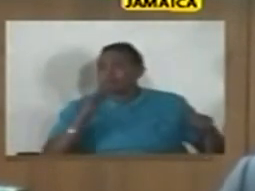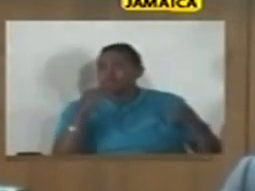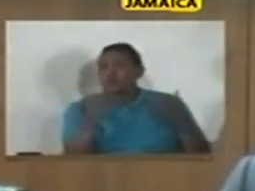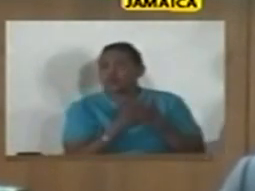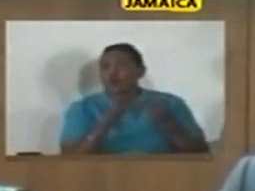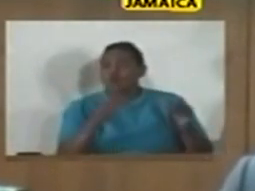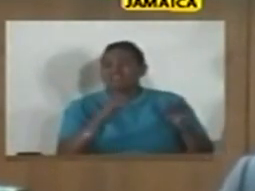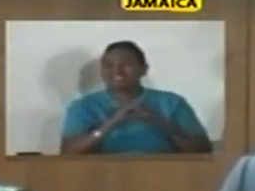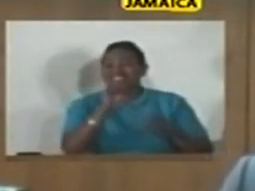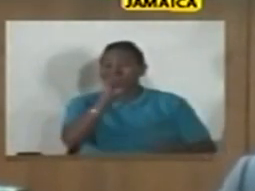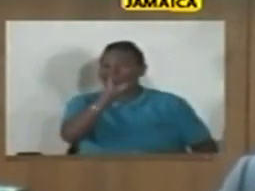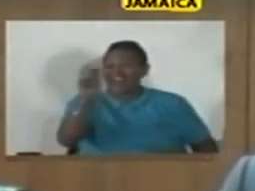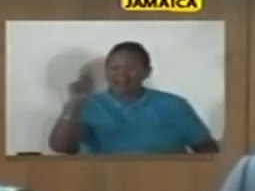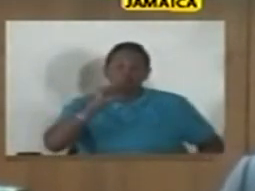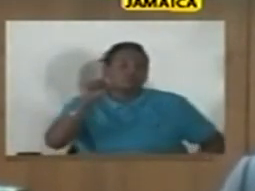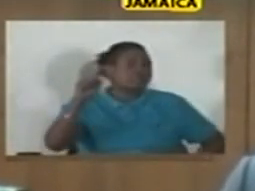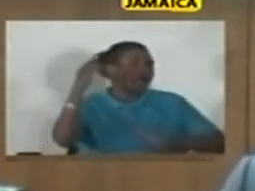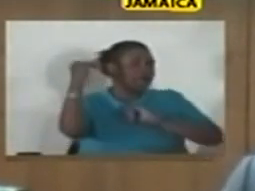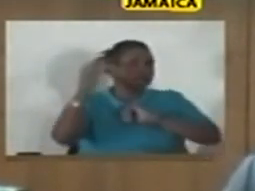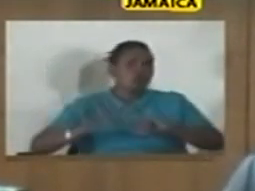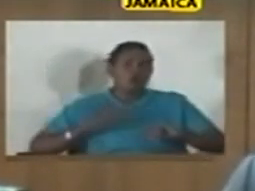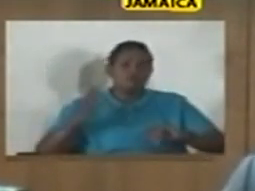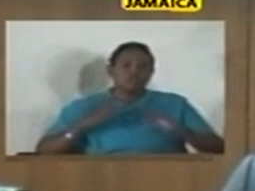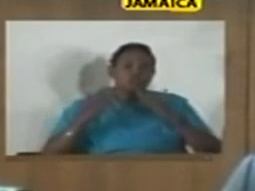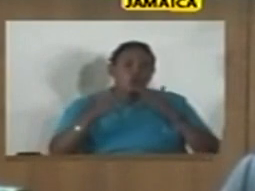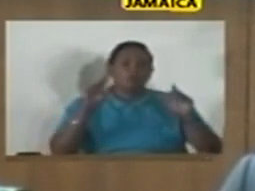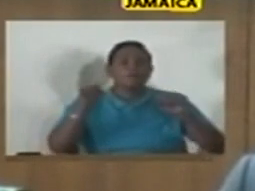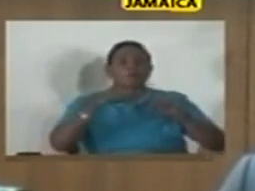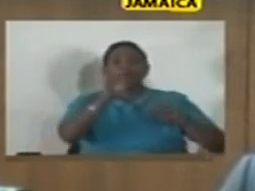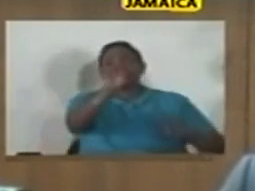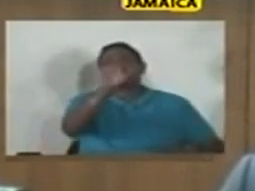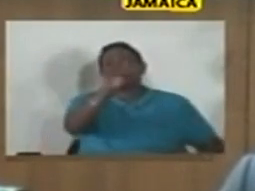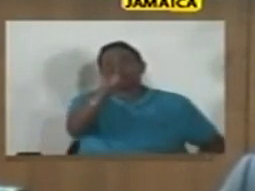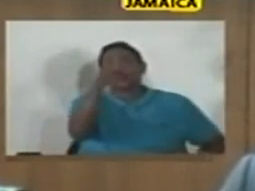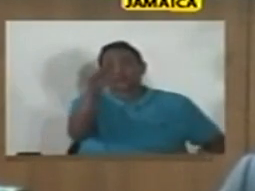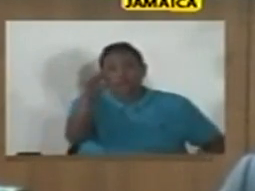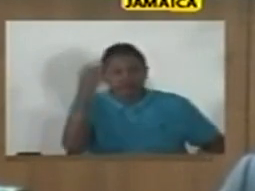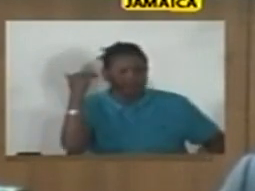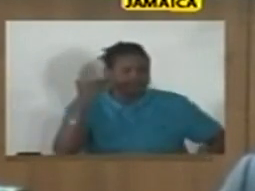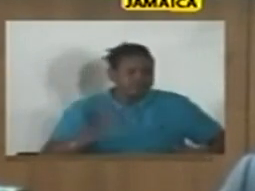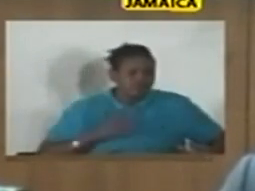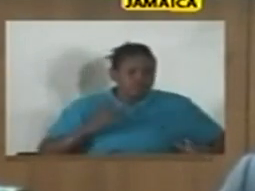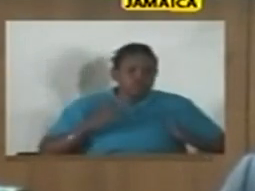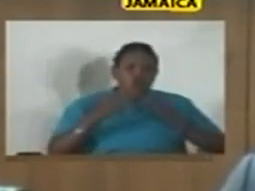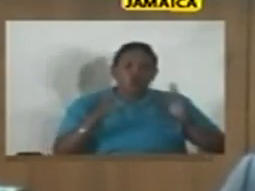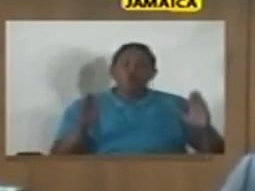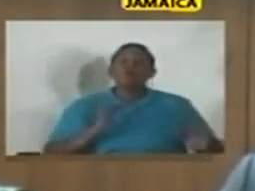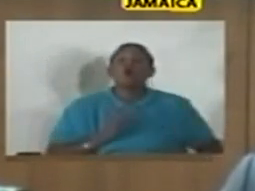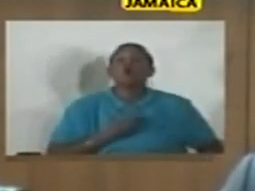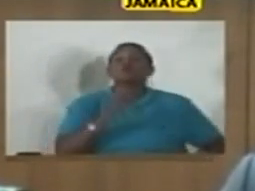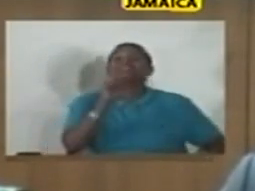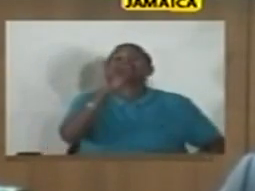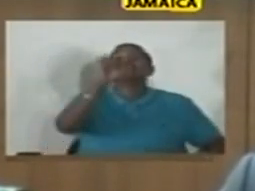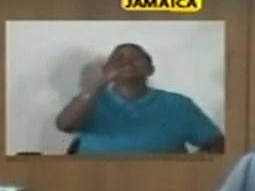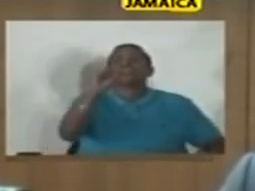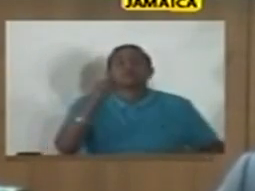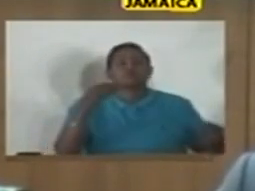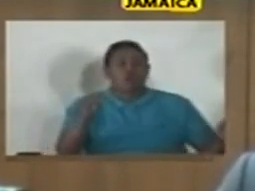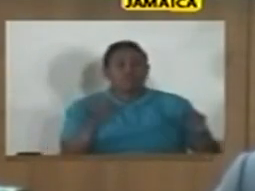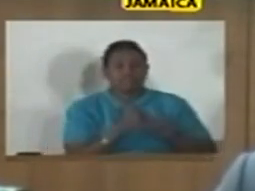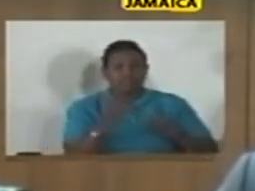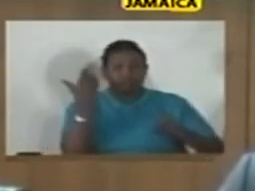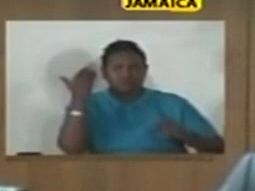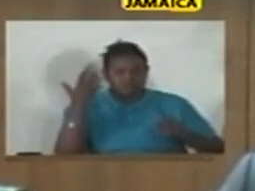Anne, and it is expected to be officially opened by December 2019. Our St. James office is to be